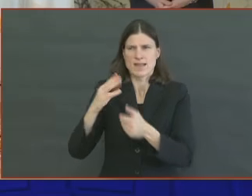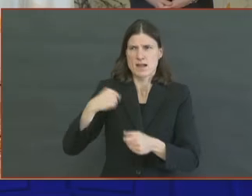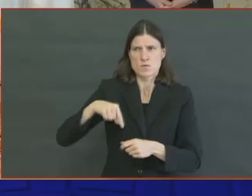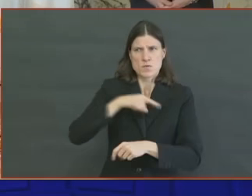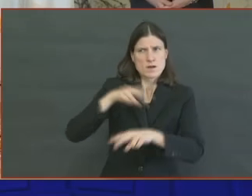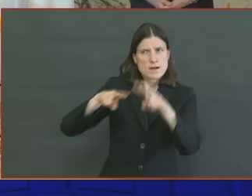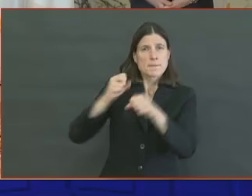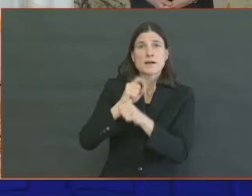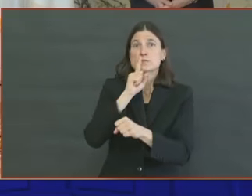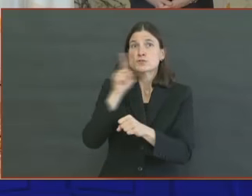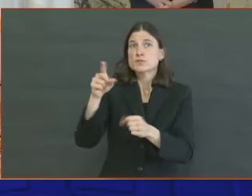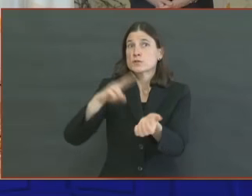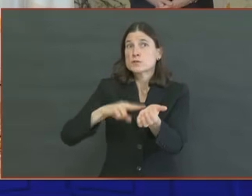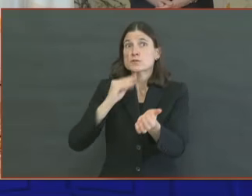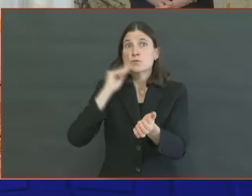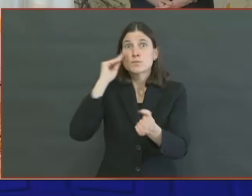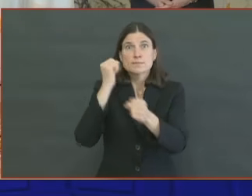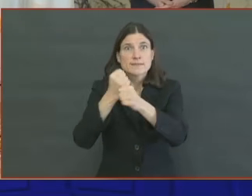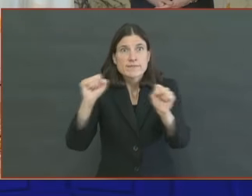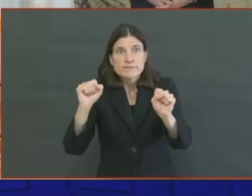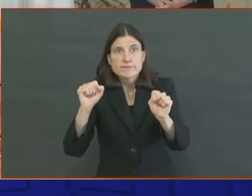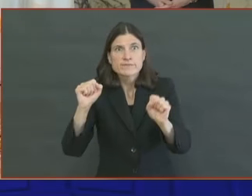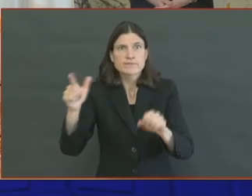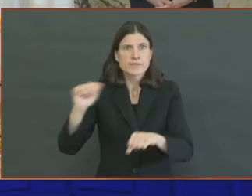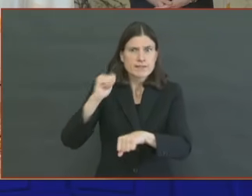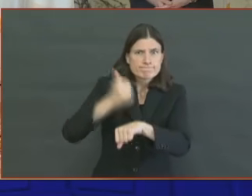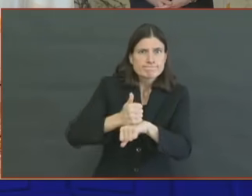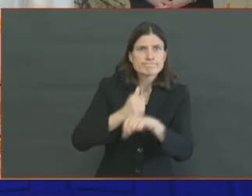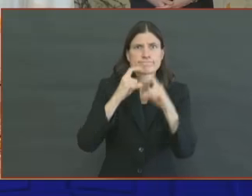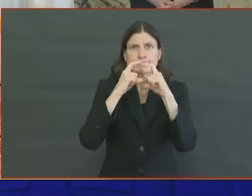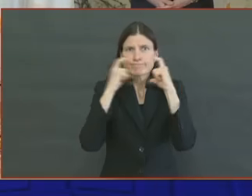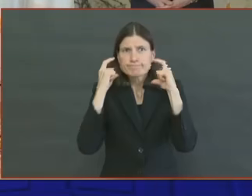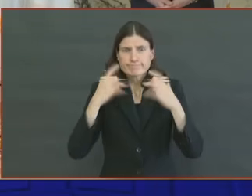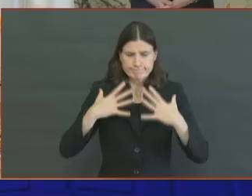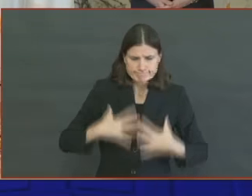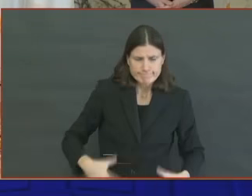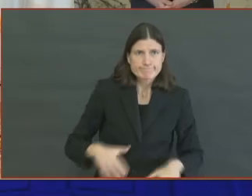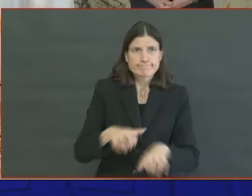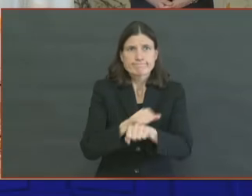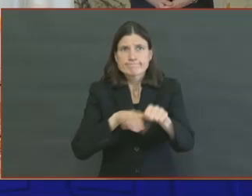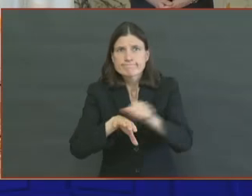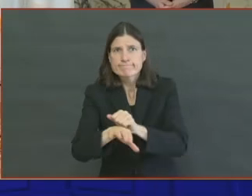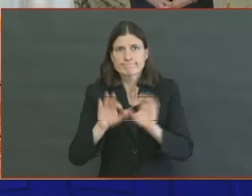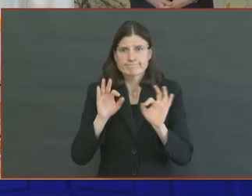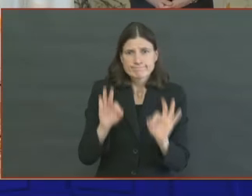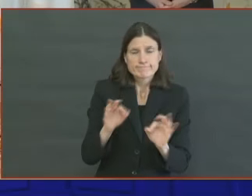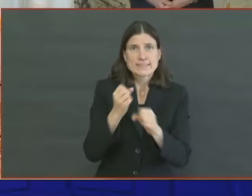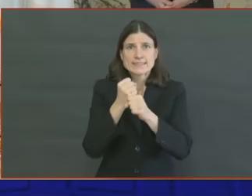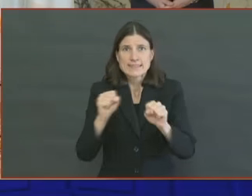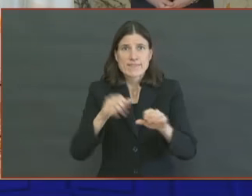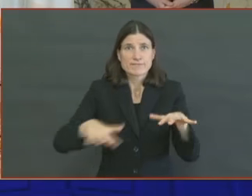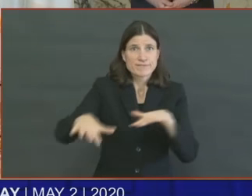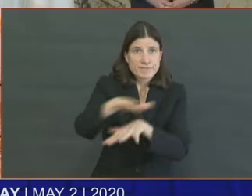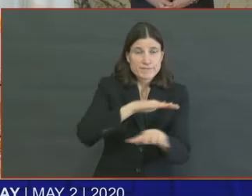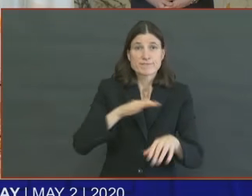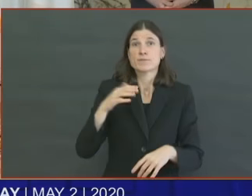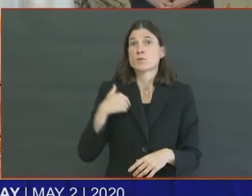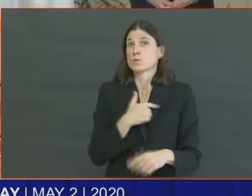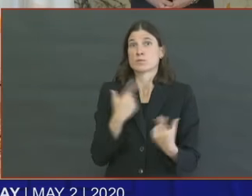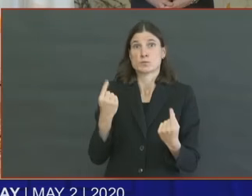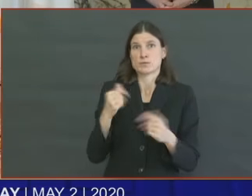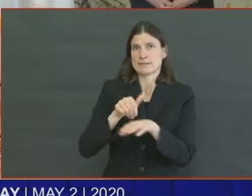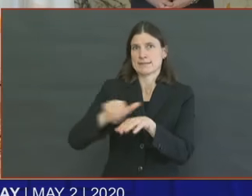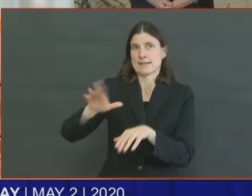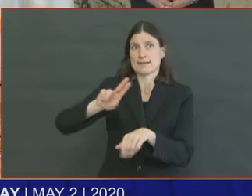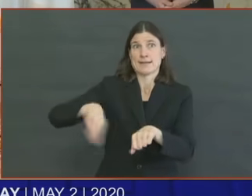protective equipment needed to keep the staff and residents safe. We very much appreciate our partnerships with